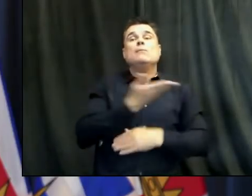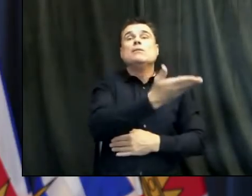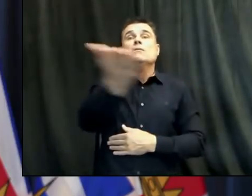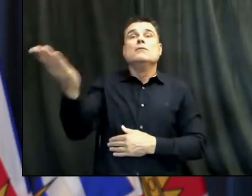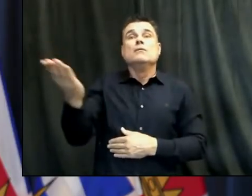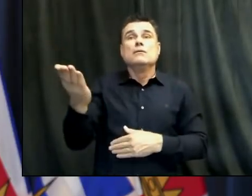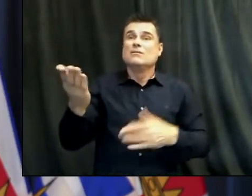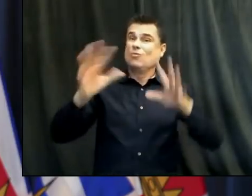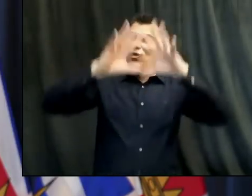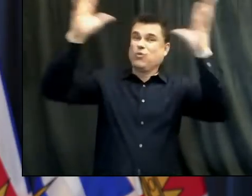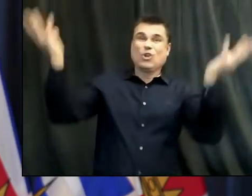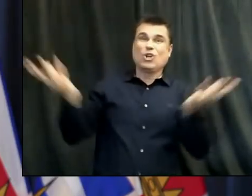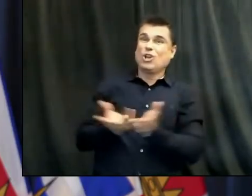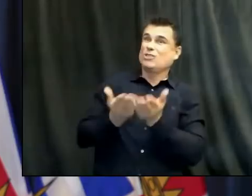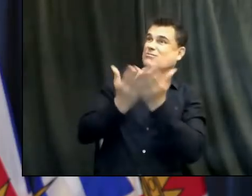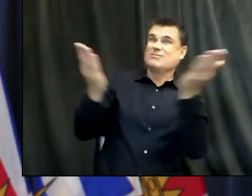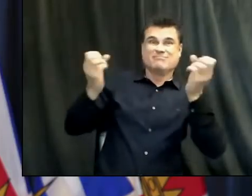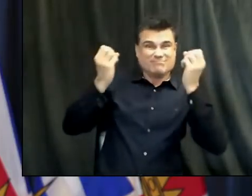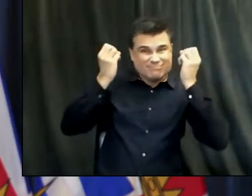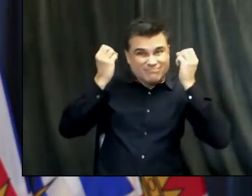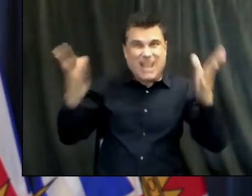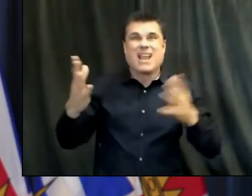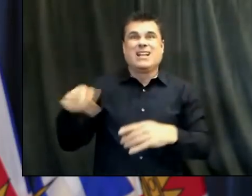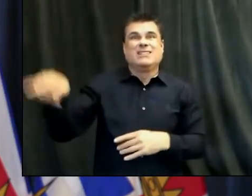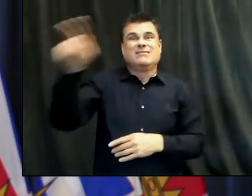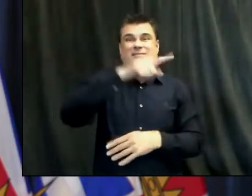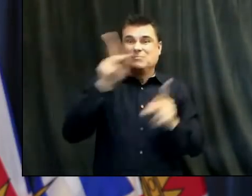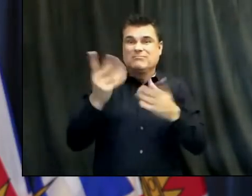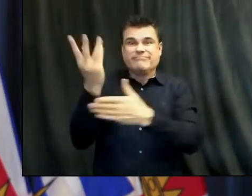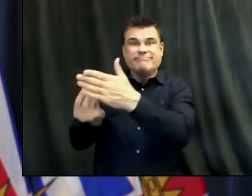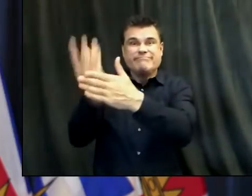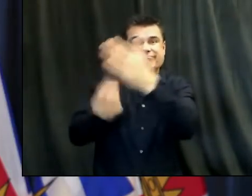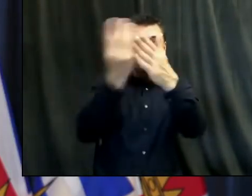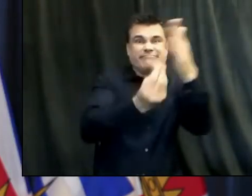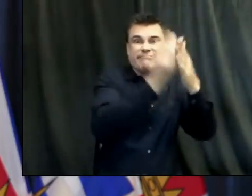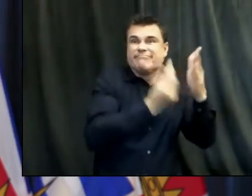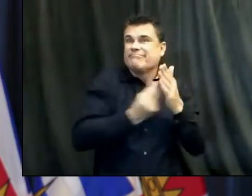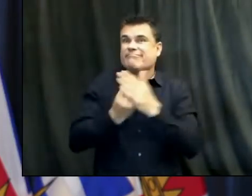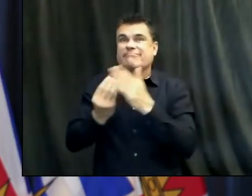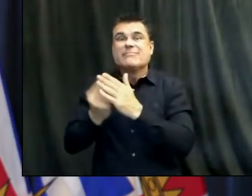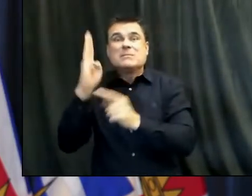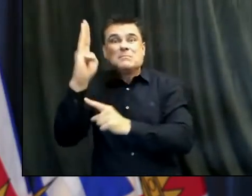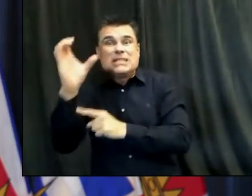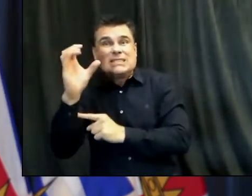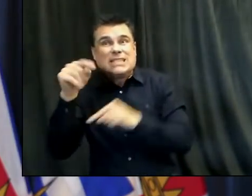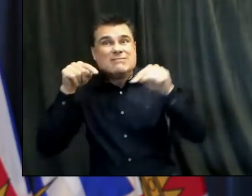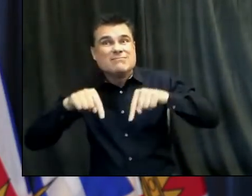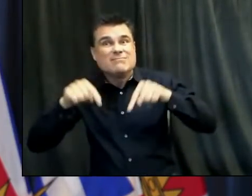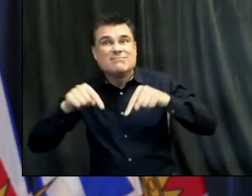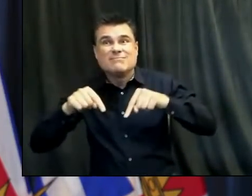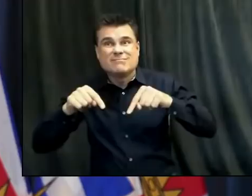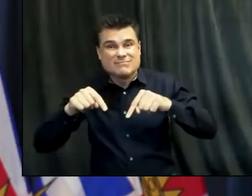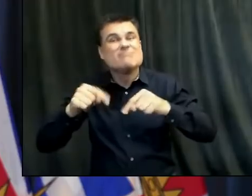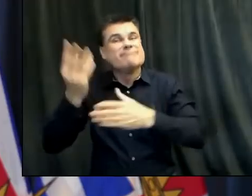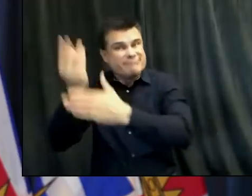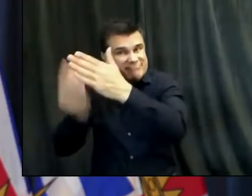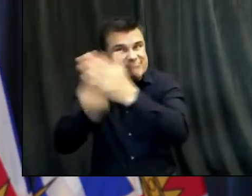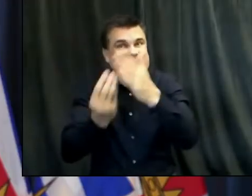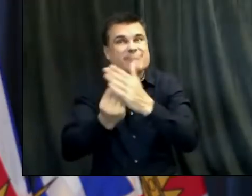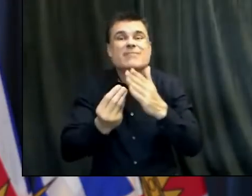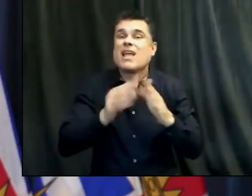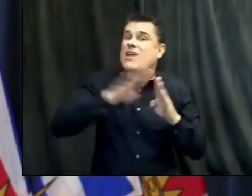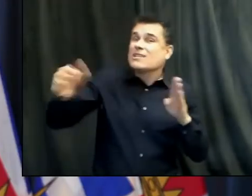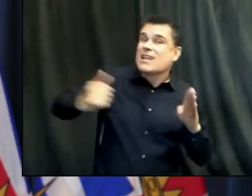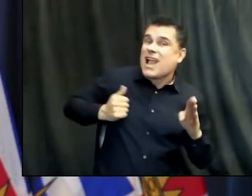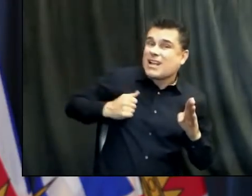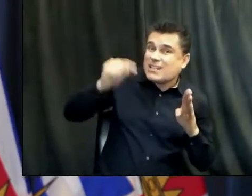COVID-19 in the world. We have the cases that we have in British Columbia, the cases we have in Canada, thousands across the country, and we